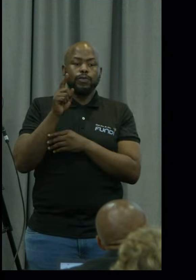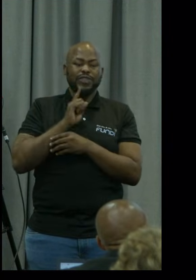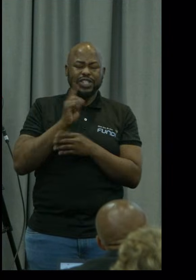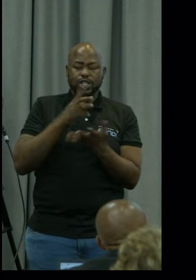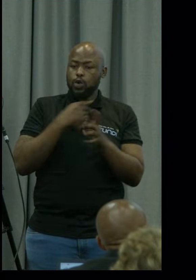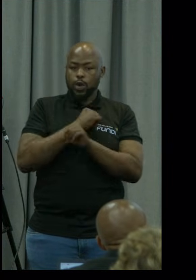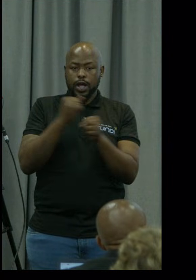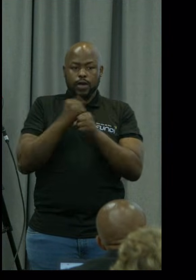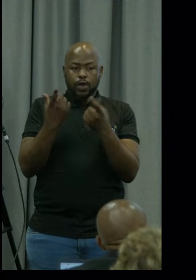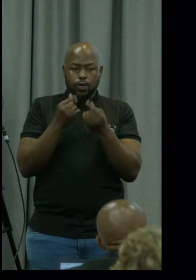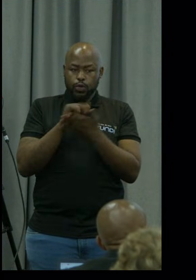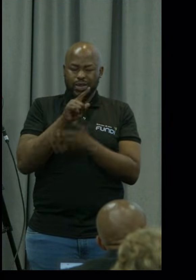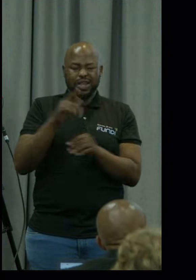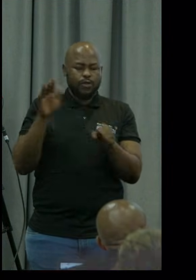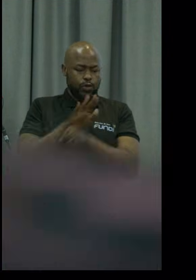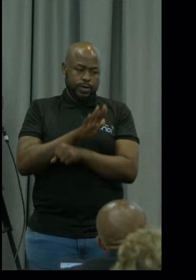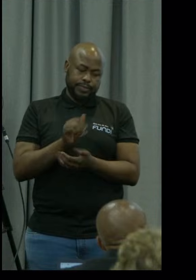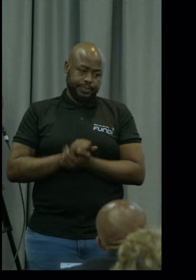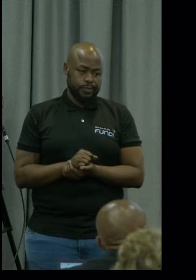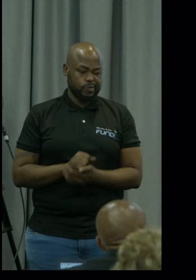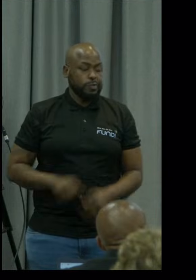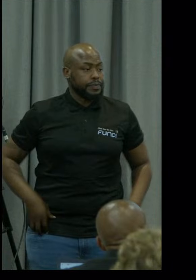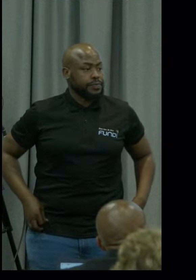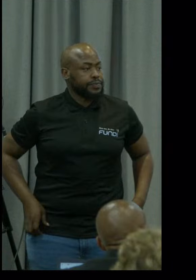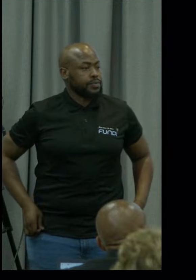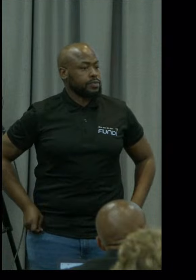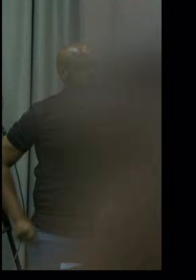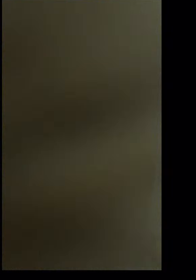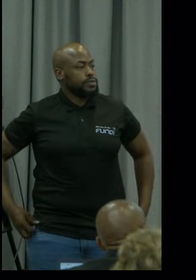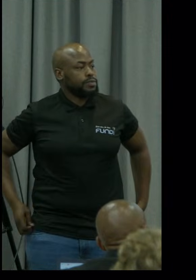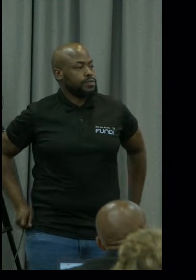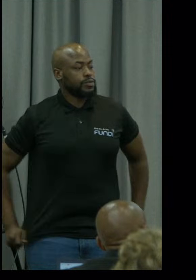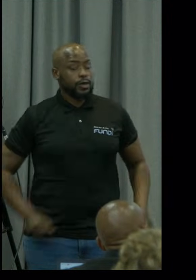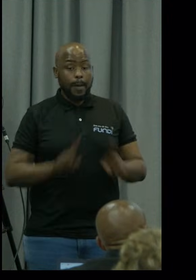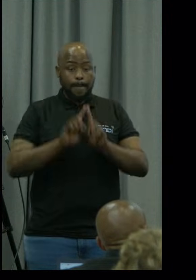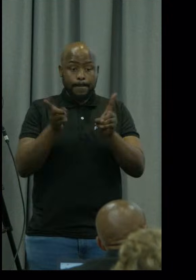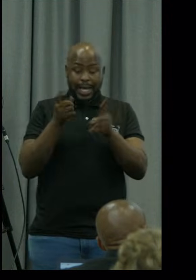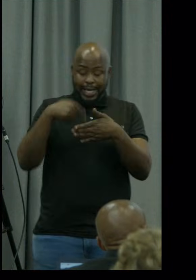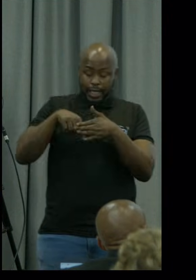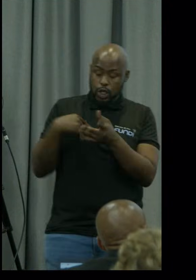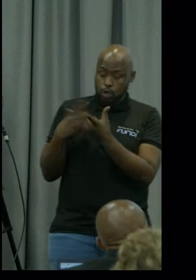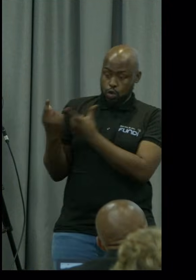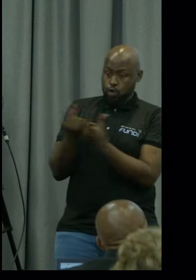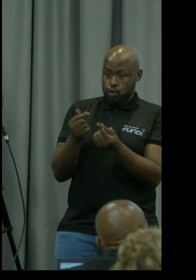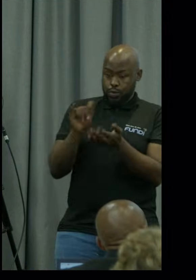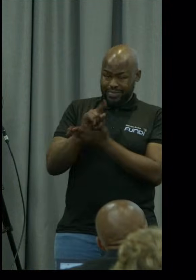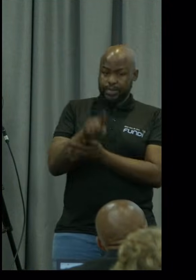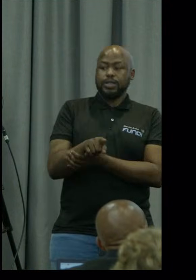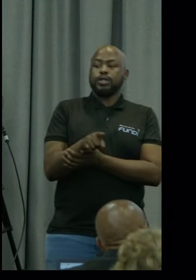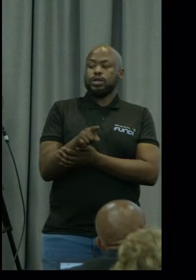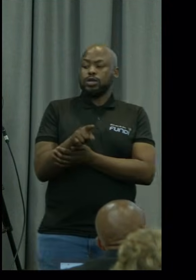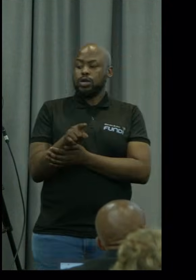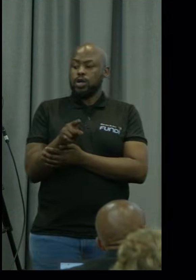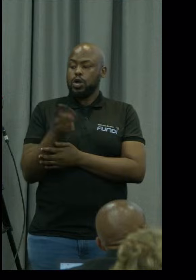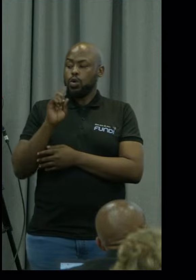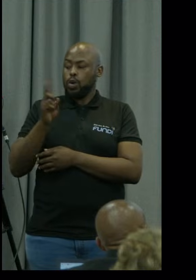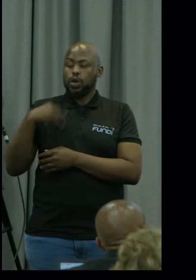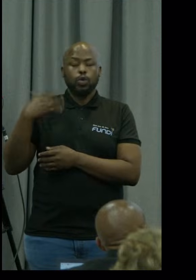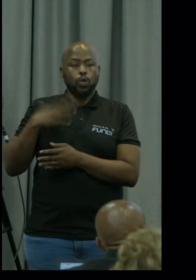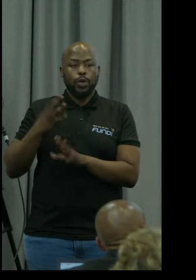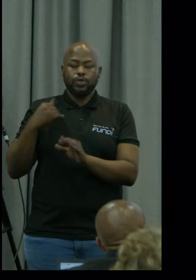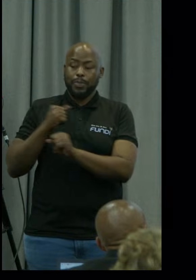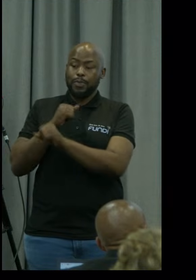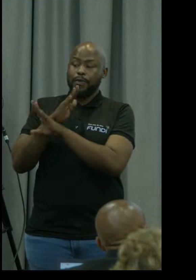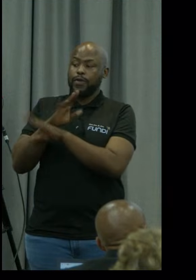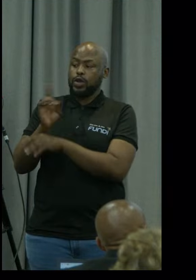do that explicitly right now. But in doing that, what you obviously want to completely